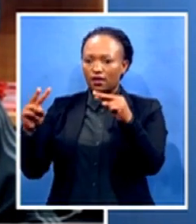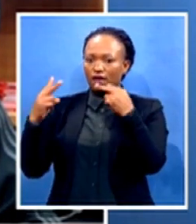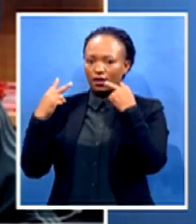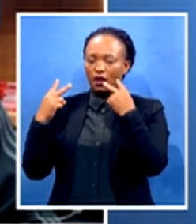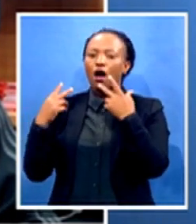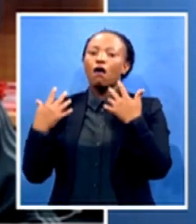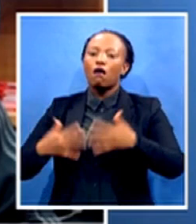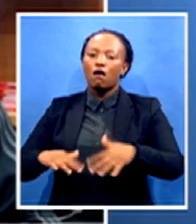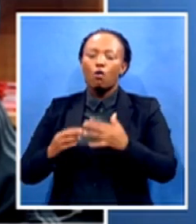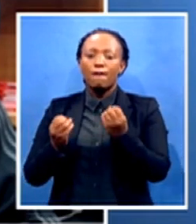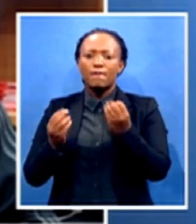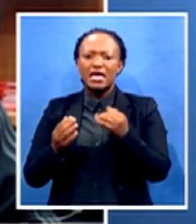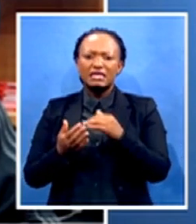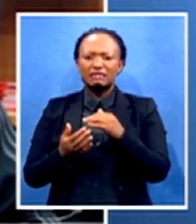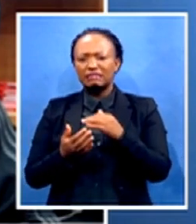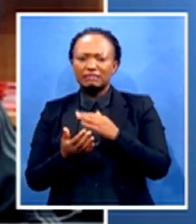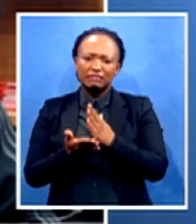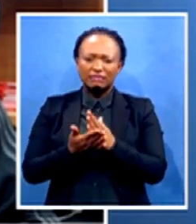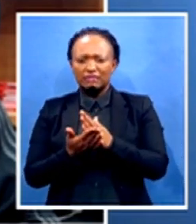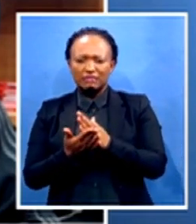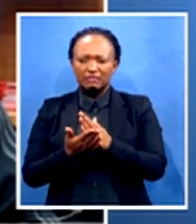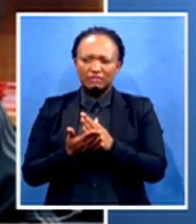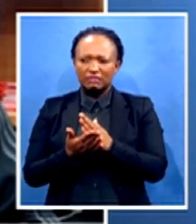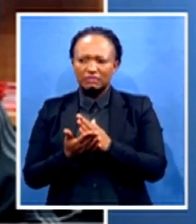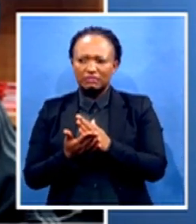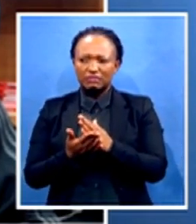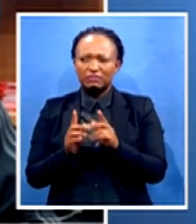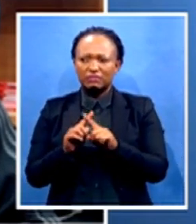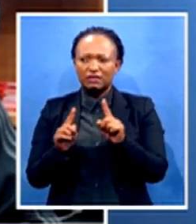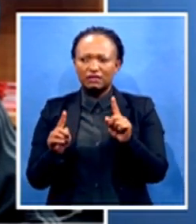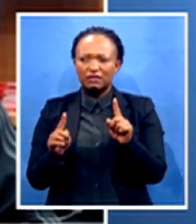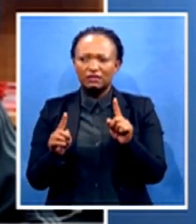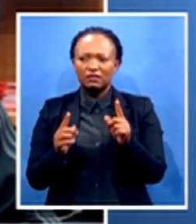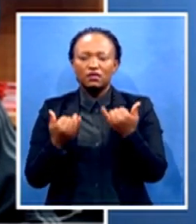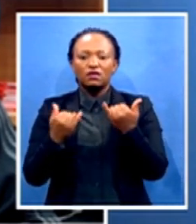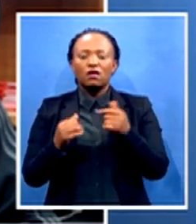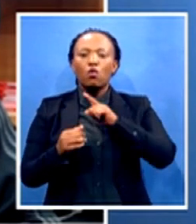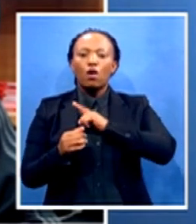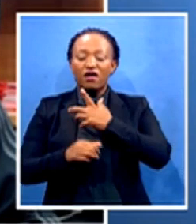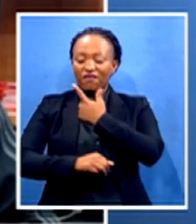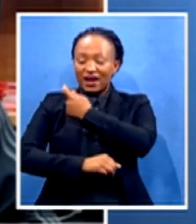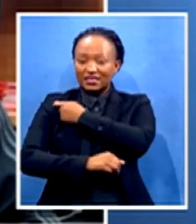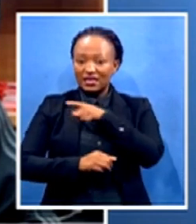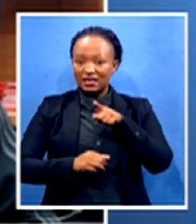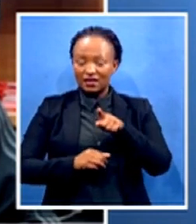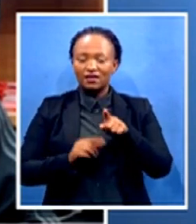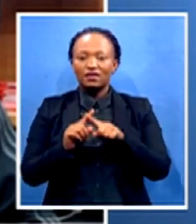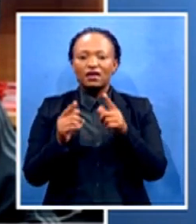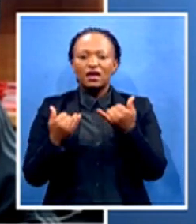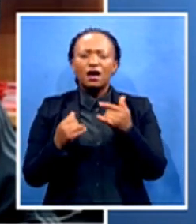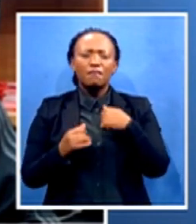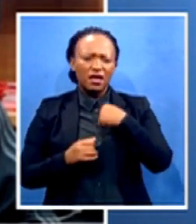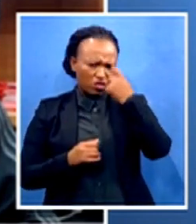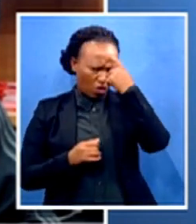of skepticism, gossip mongering about the vaccination. And I thought it's very important that I put myself in